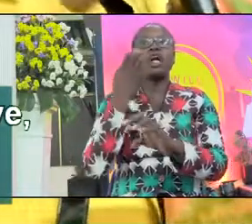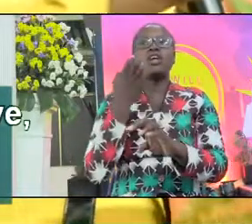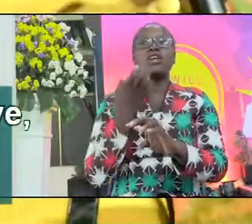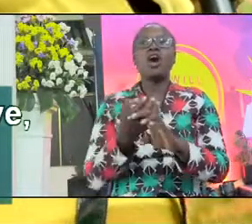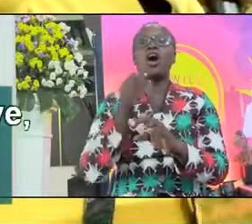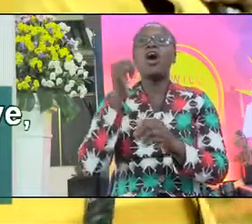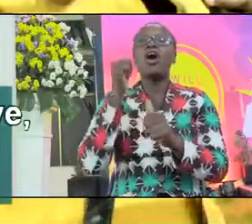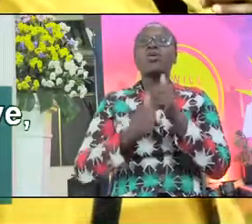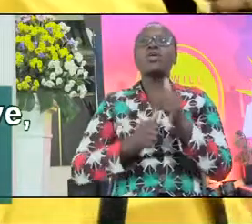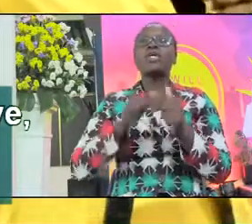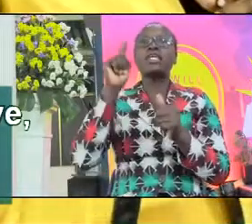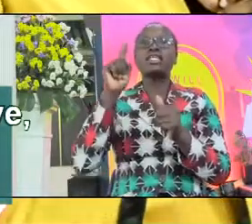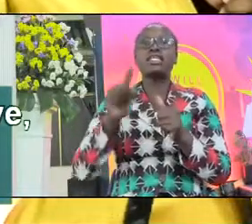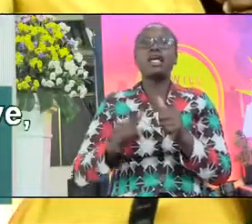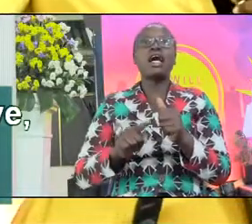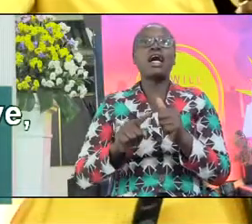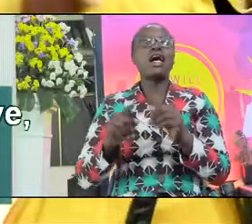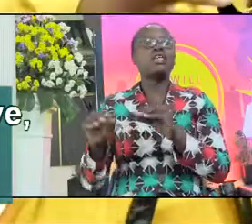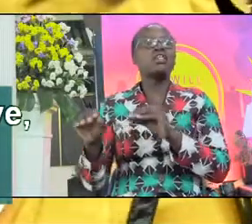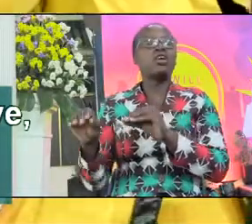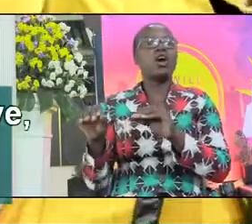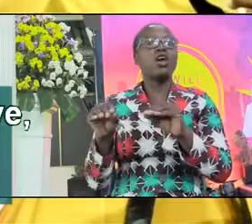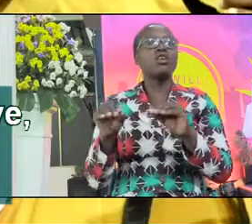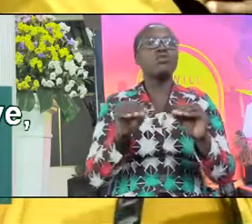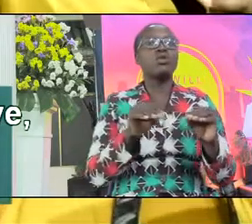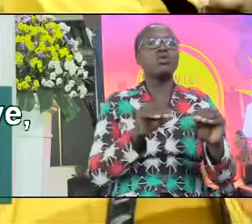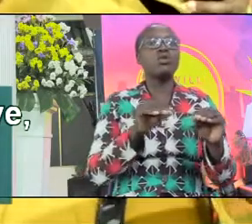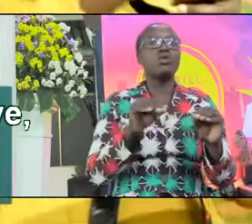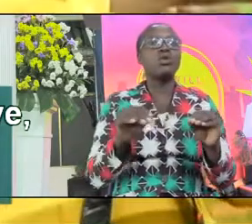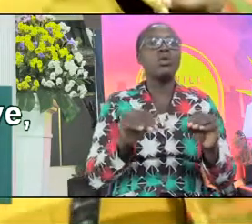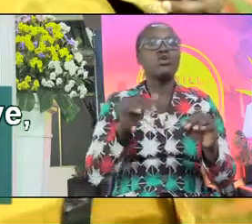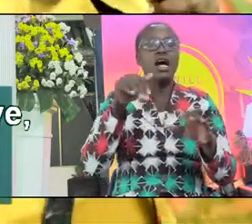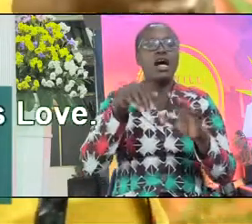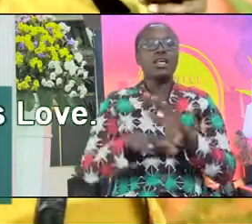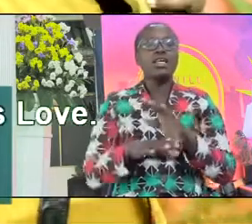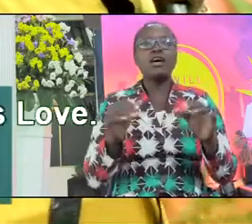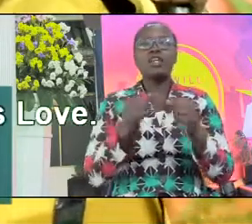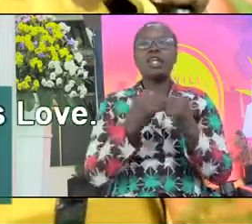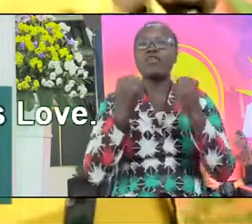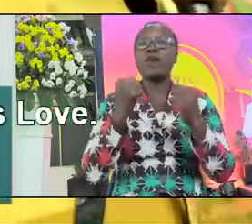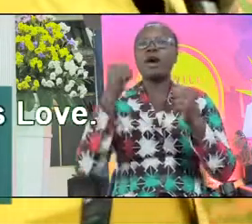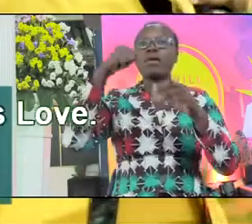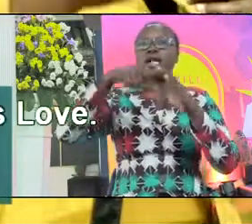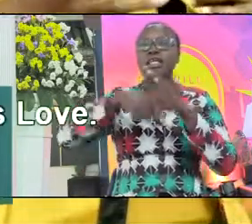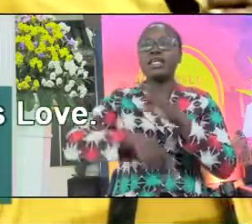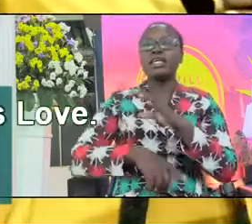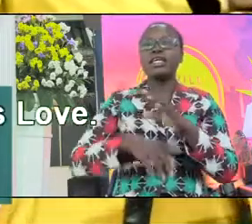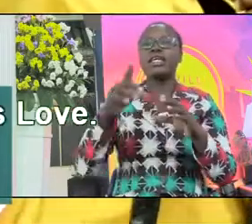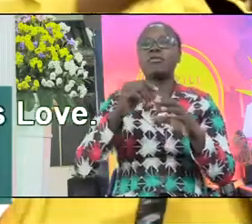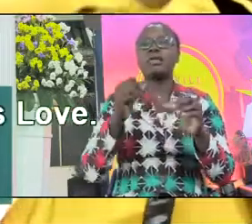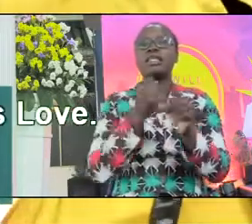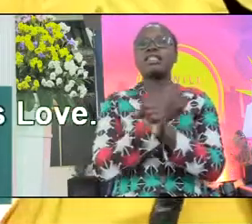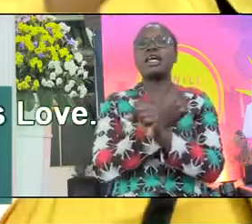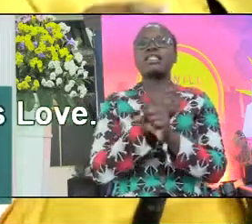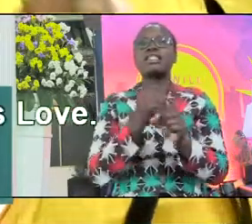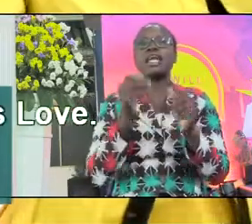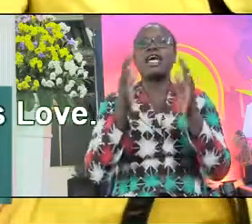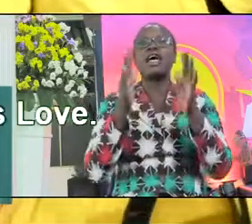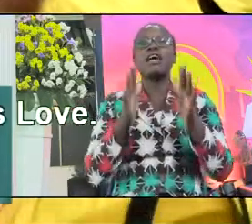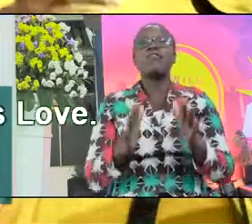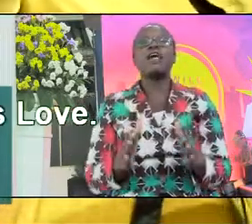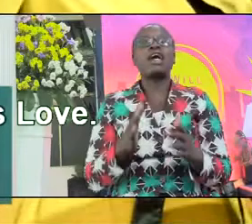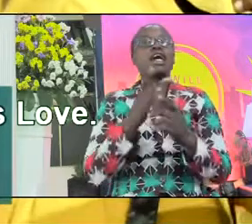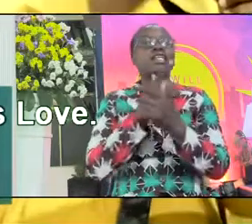fastened to the rock which cannot move, grounded firm and deep in